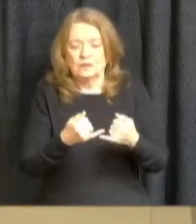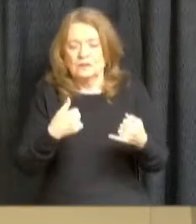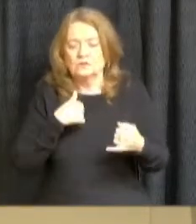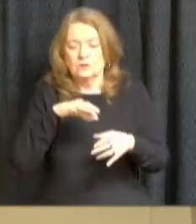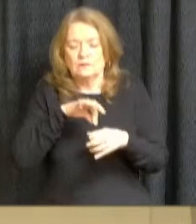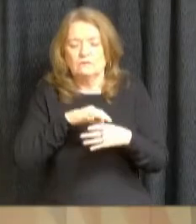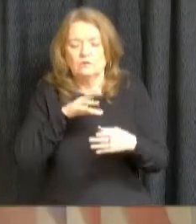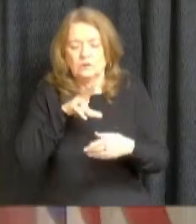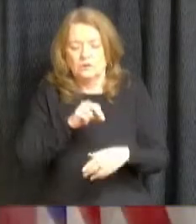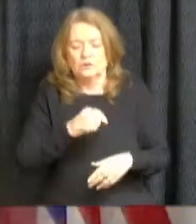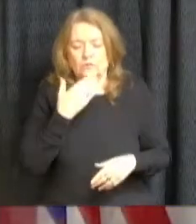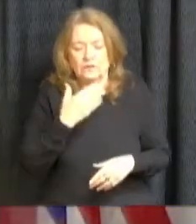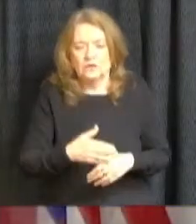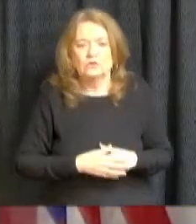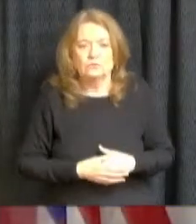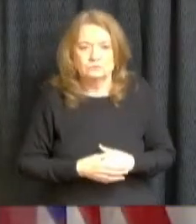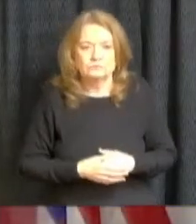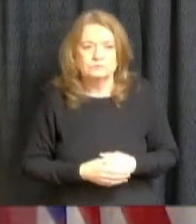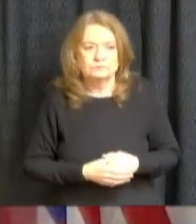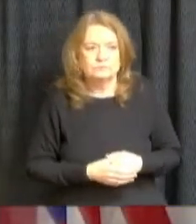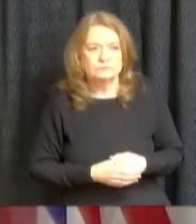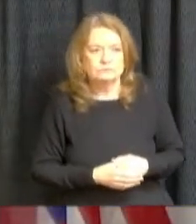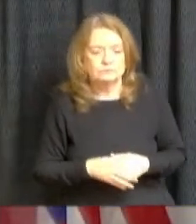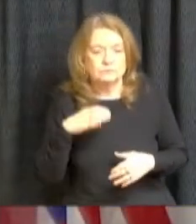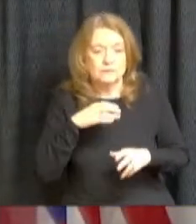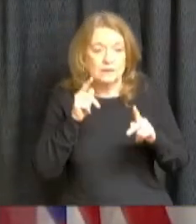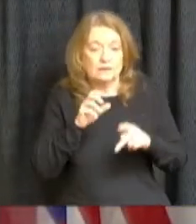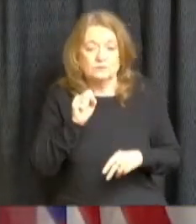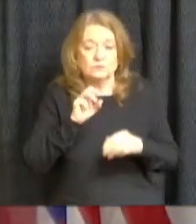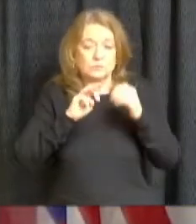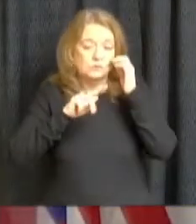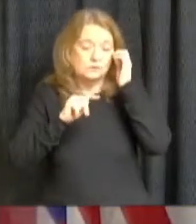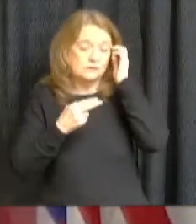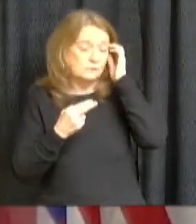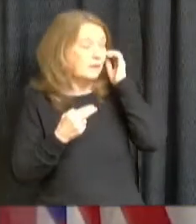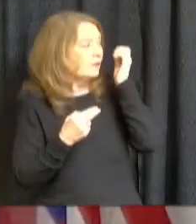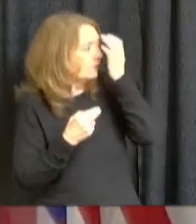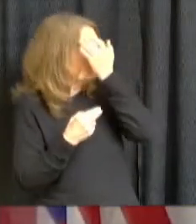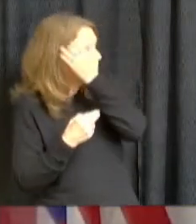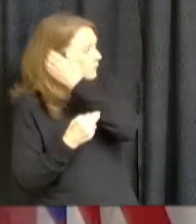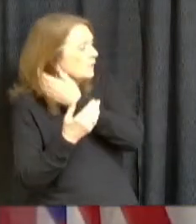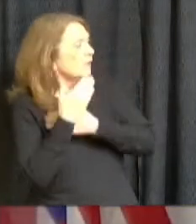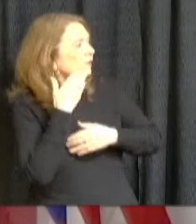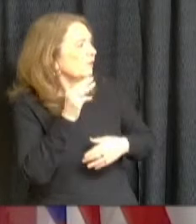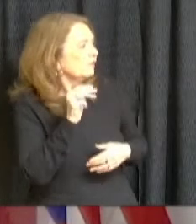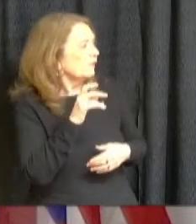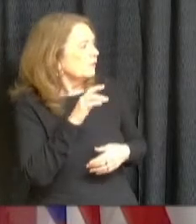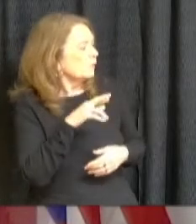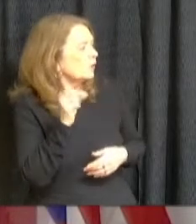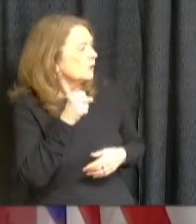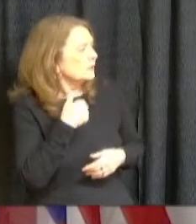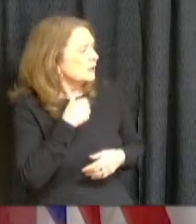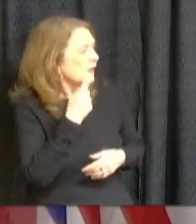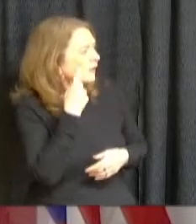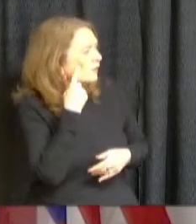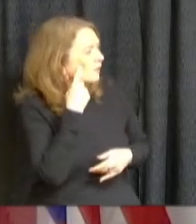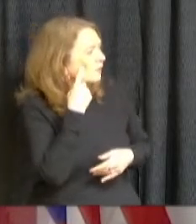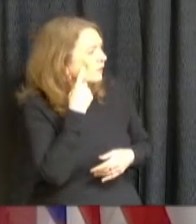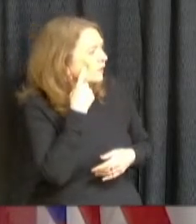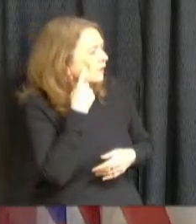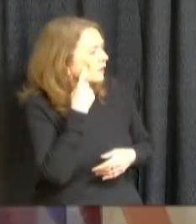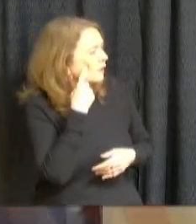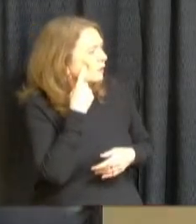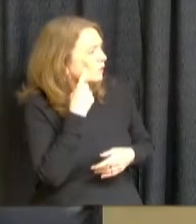I will be voting no. Thank you. Councilperson Smith on the motion to consider. Thank you, Mayor. Yes, I think we ought to reconsider